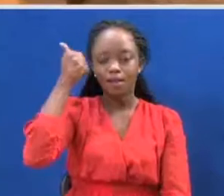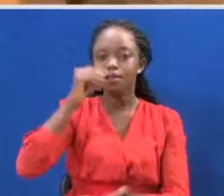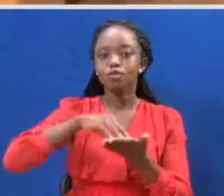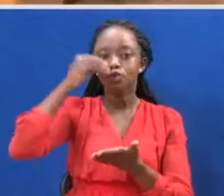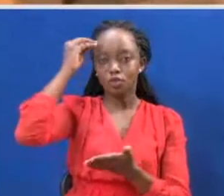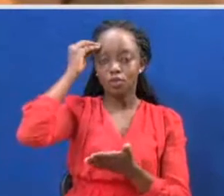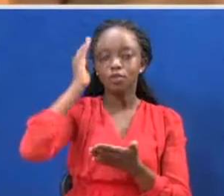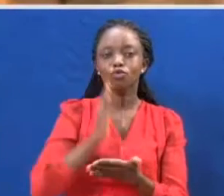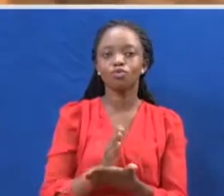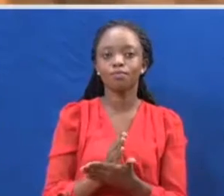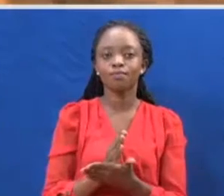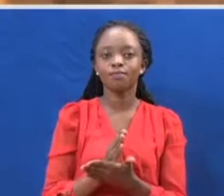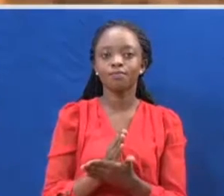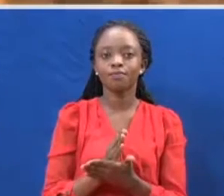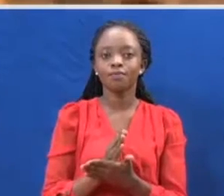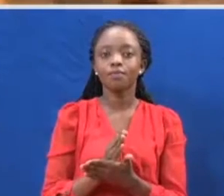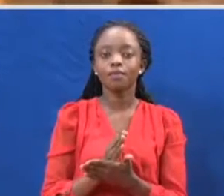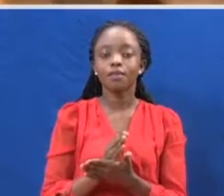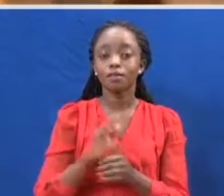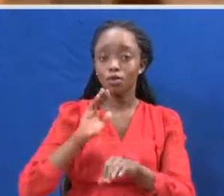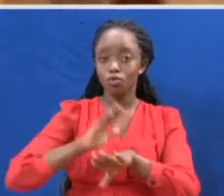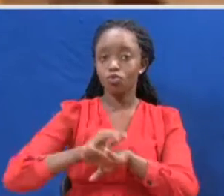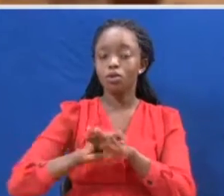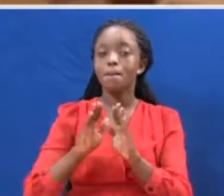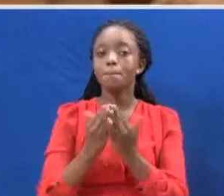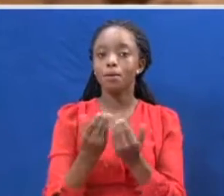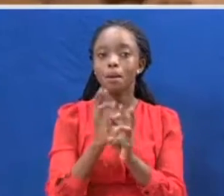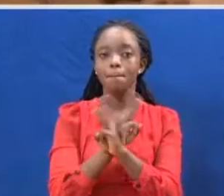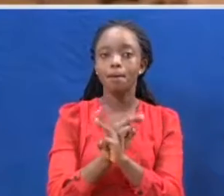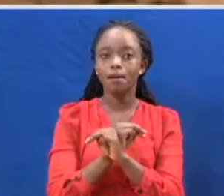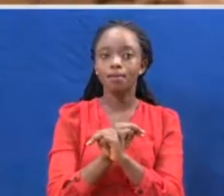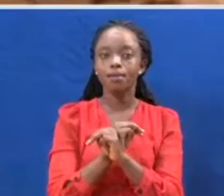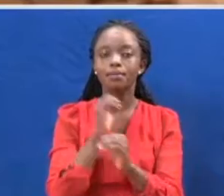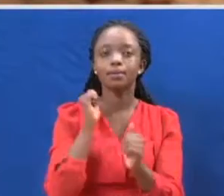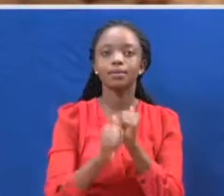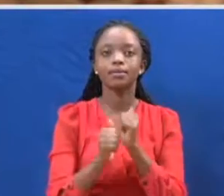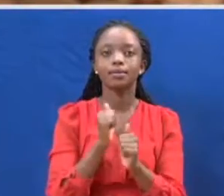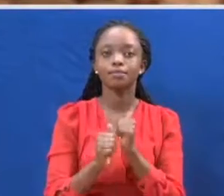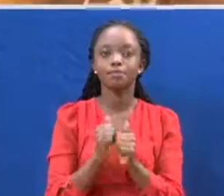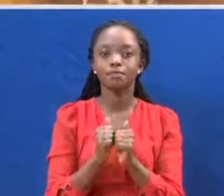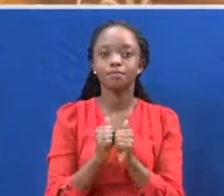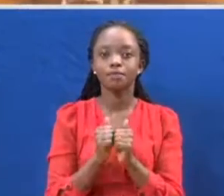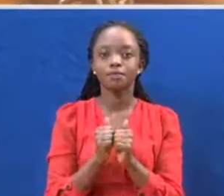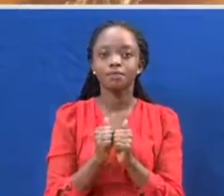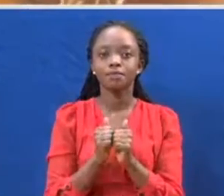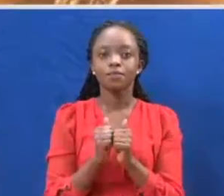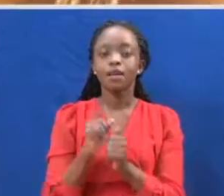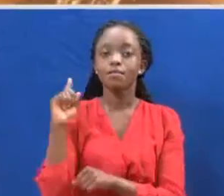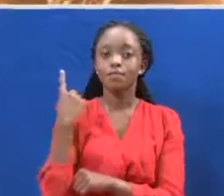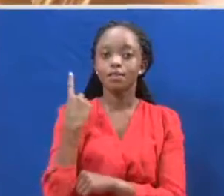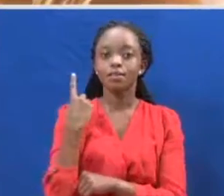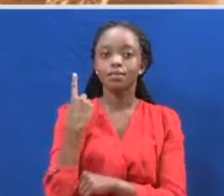Then, you know, we wrote, this is a very popular book, Mathematics or Science. So, which is the first year